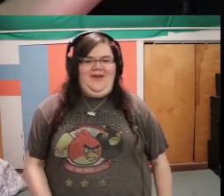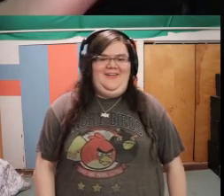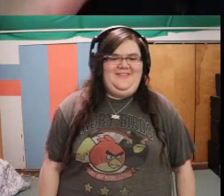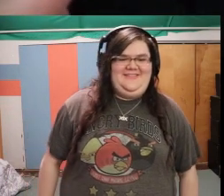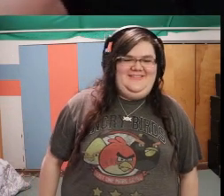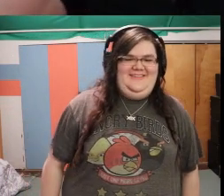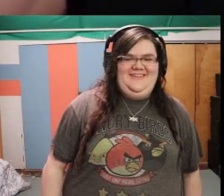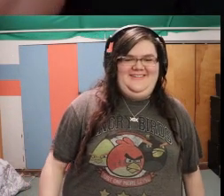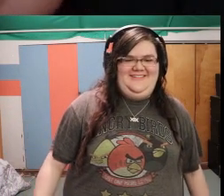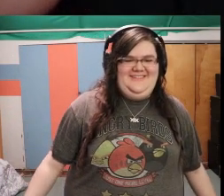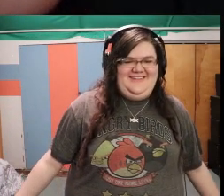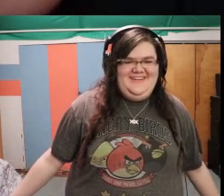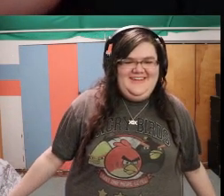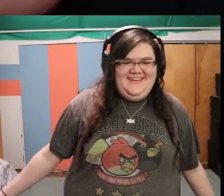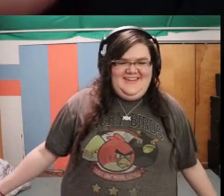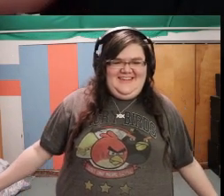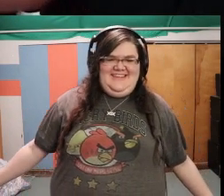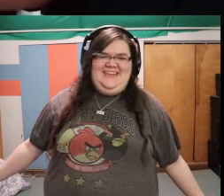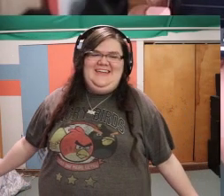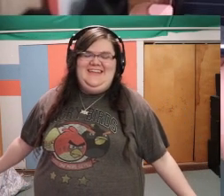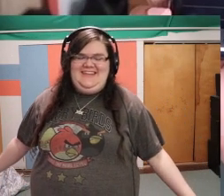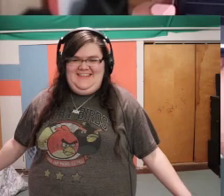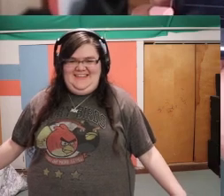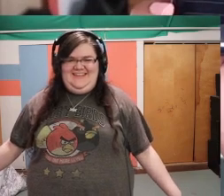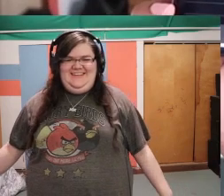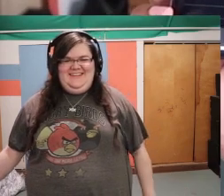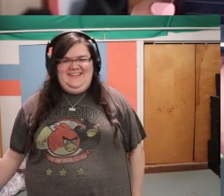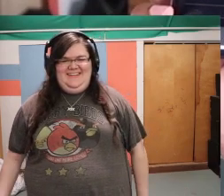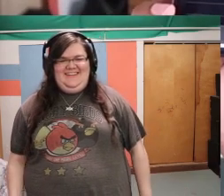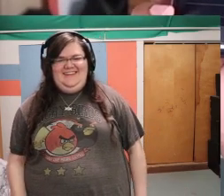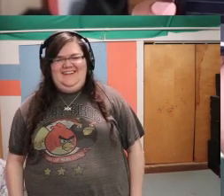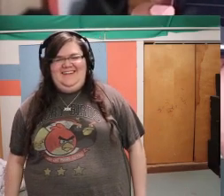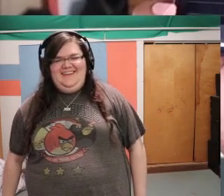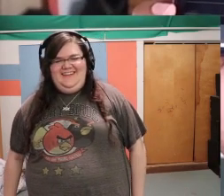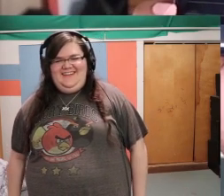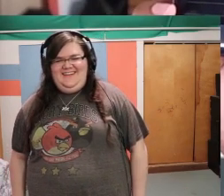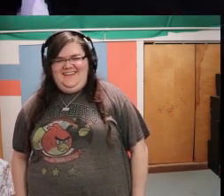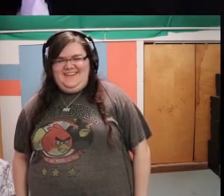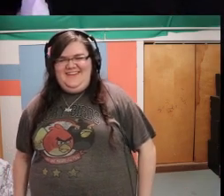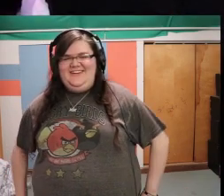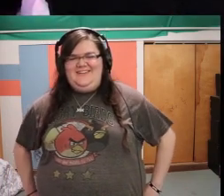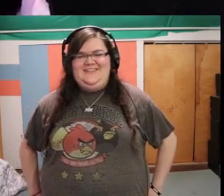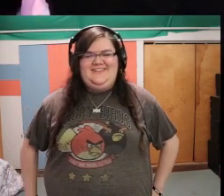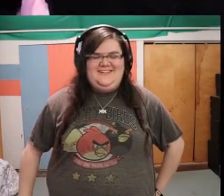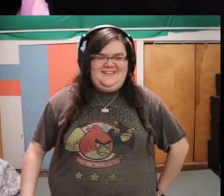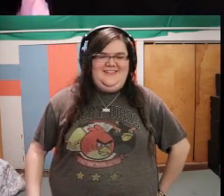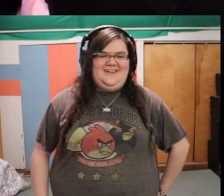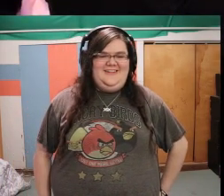glug. Oh, hell. Hey, mate, all of it's going down your fucking toe. Glug, glug, glug, glug, glug, glug, glug, glug, glug, glug, glug,